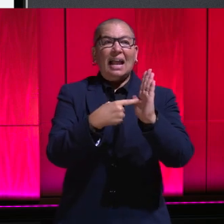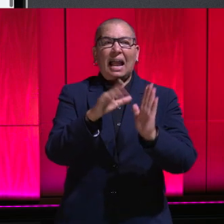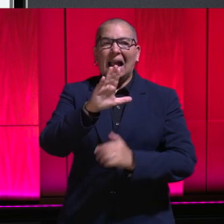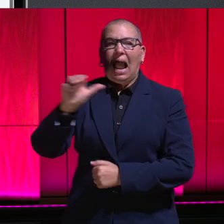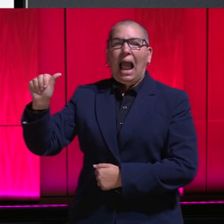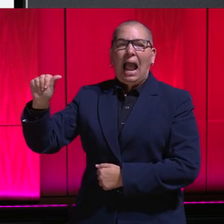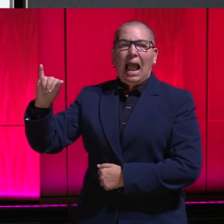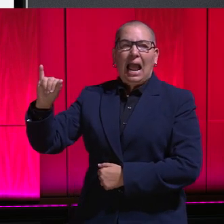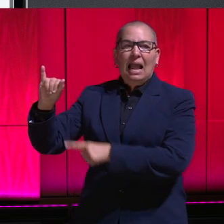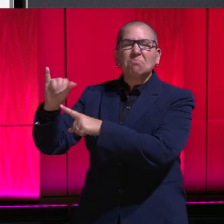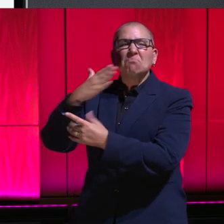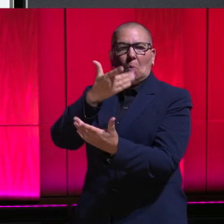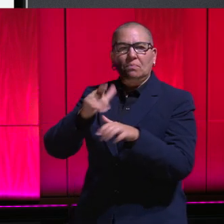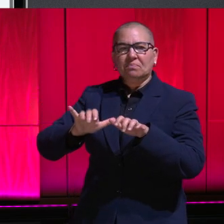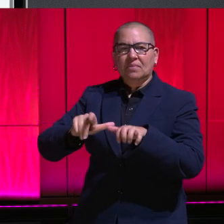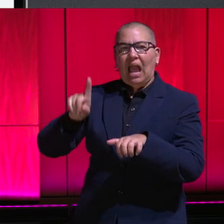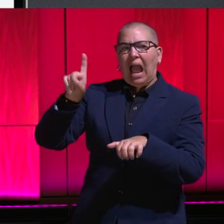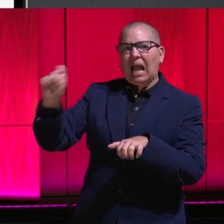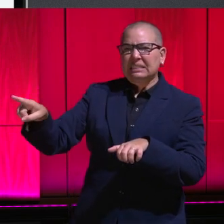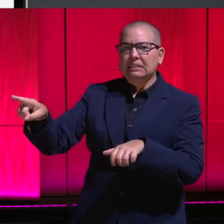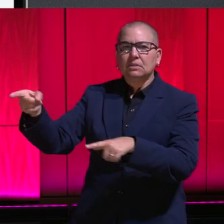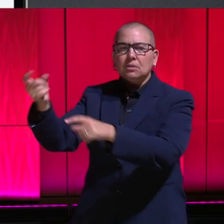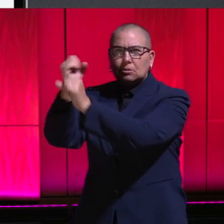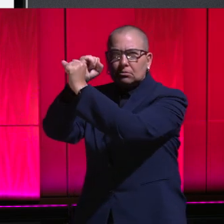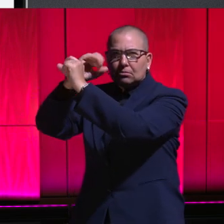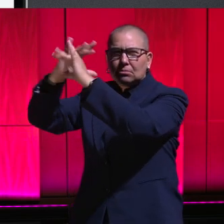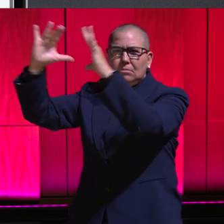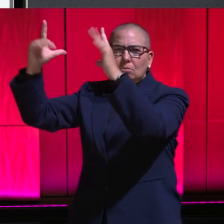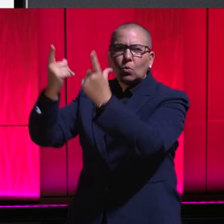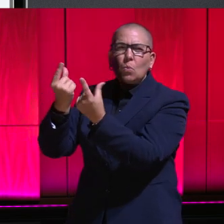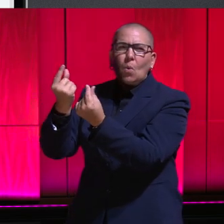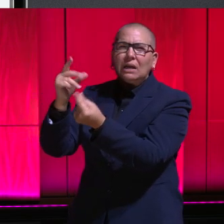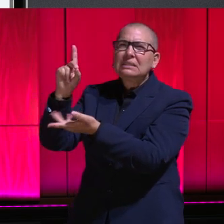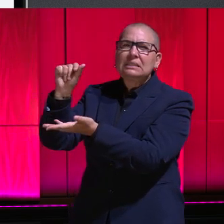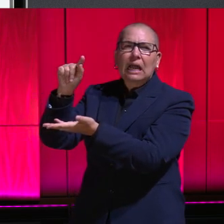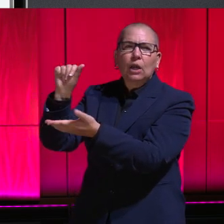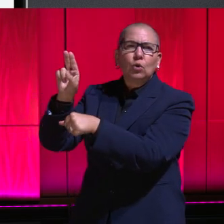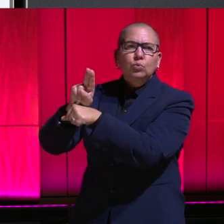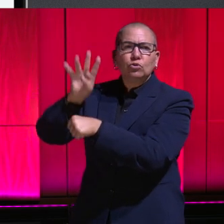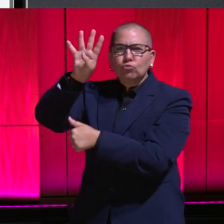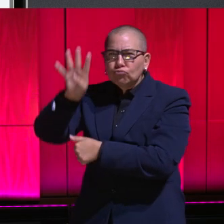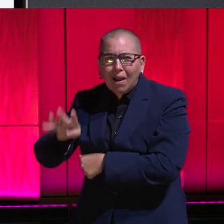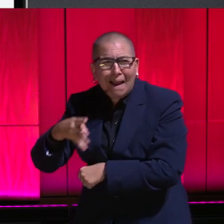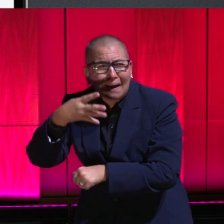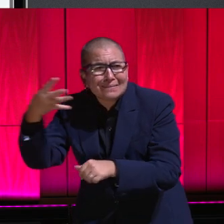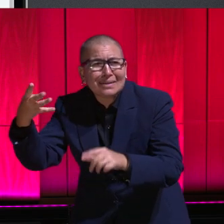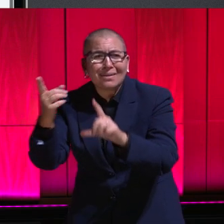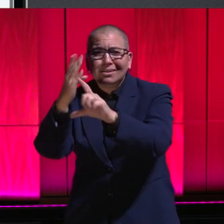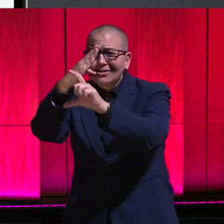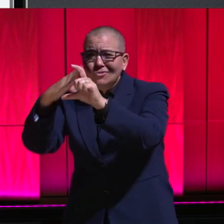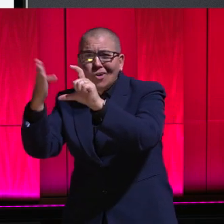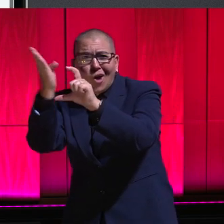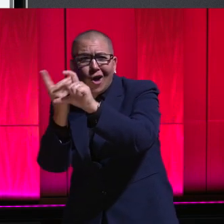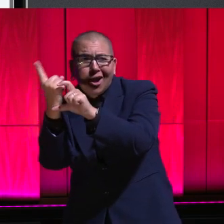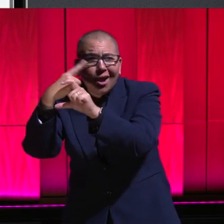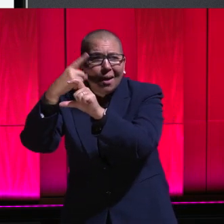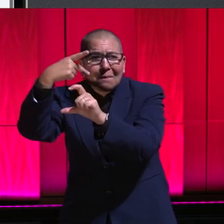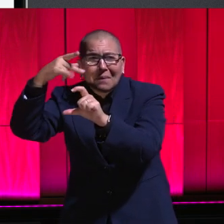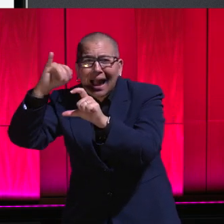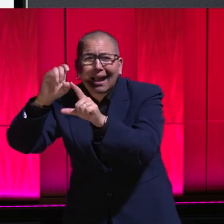to visualize the data using charts and graphs that will bring our results to life.